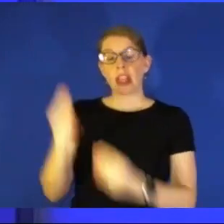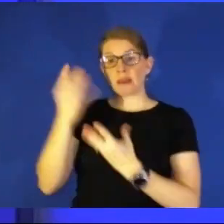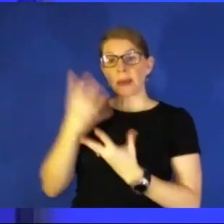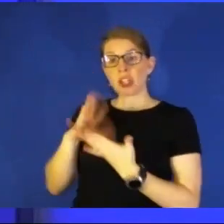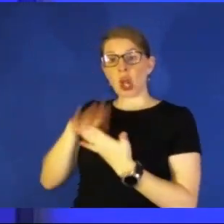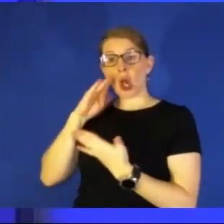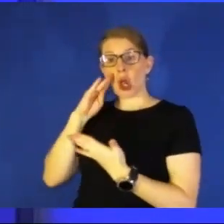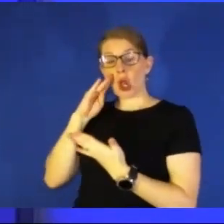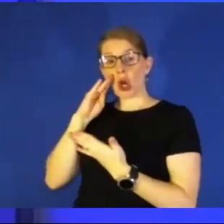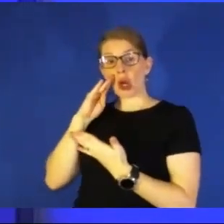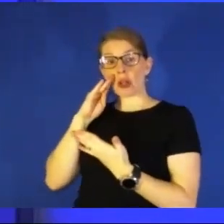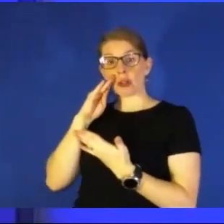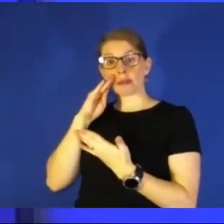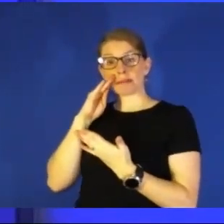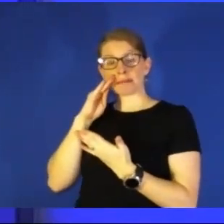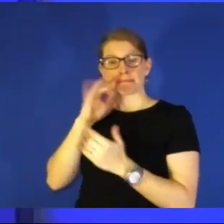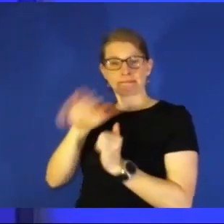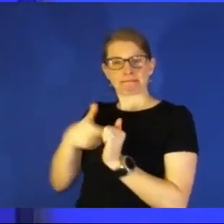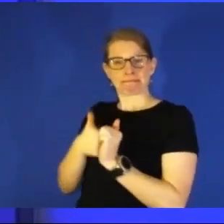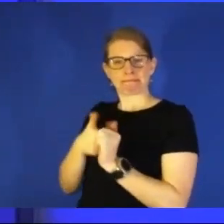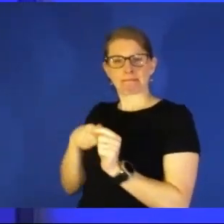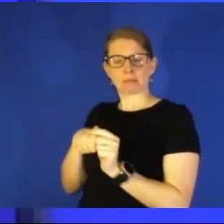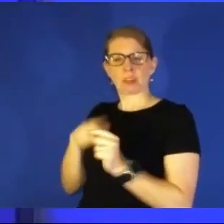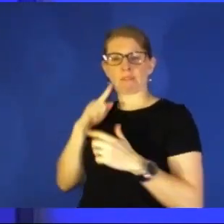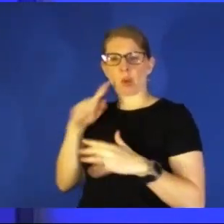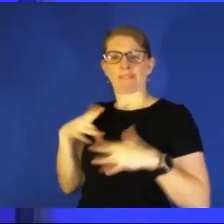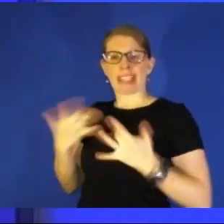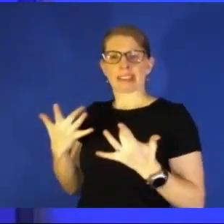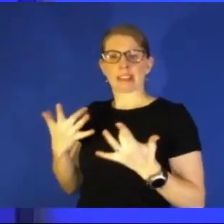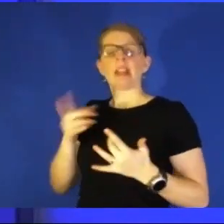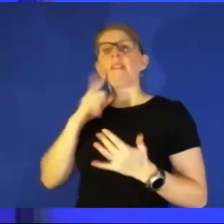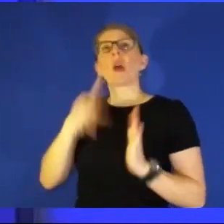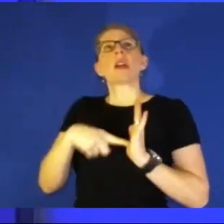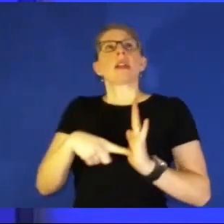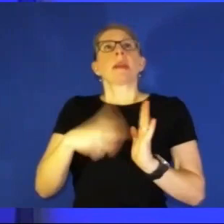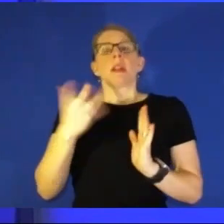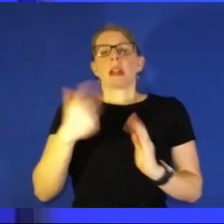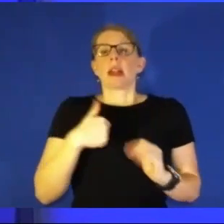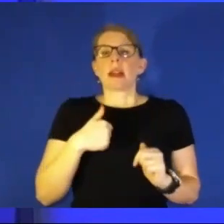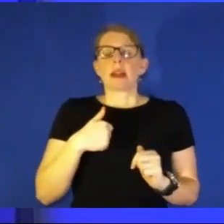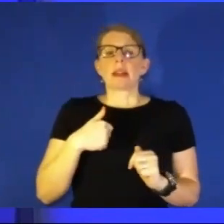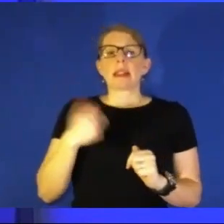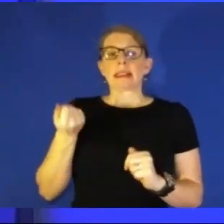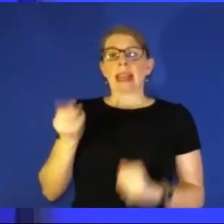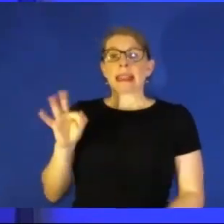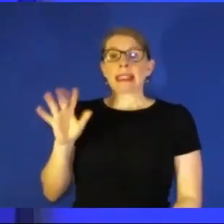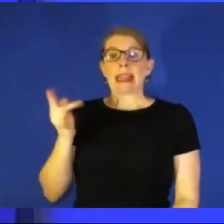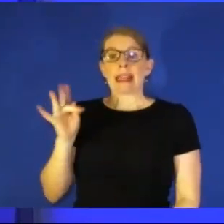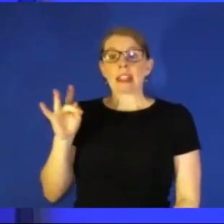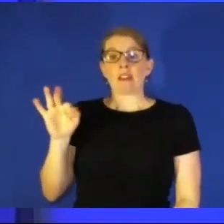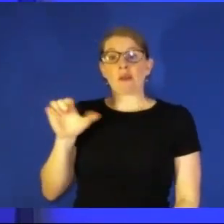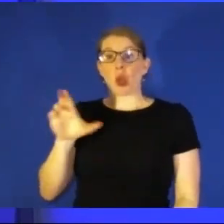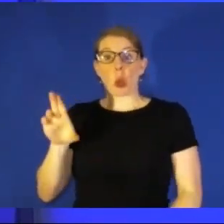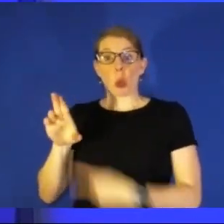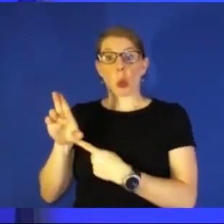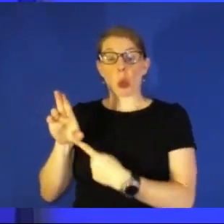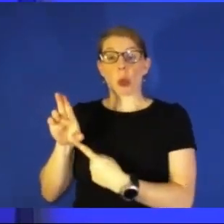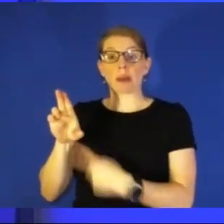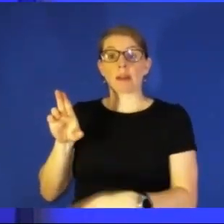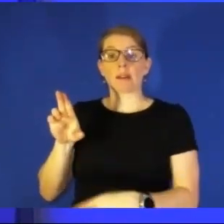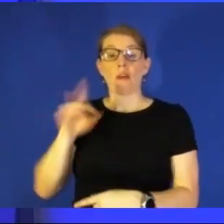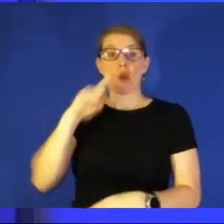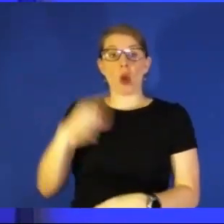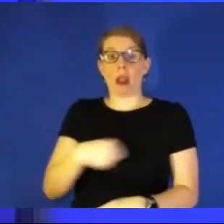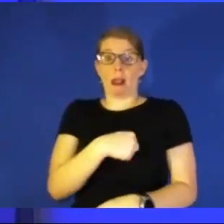the backside of the event. So, for instance, after the 1918 flu, you know, for us